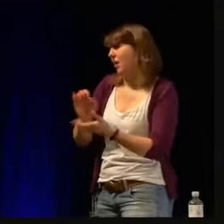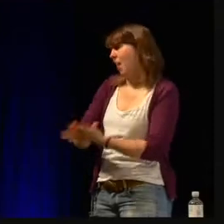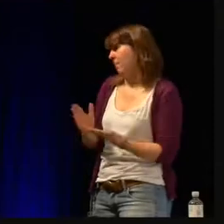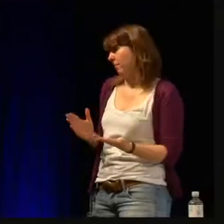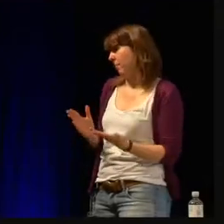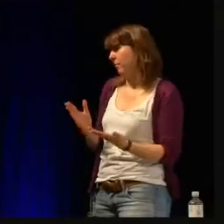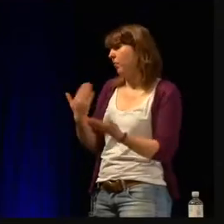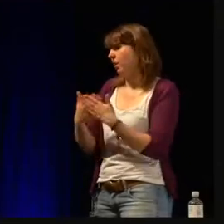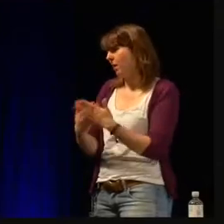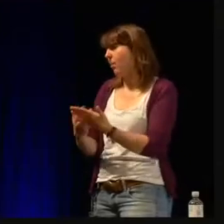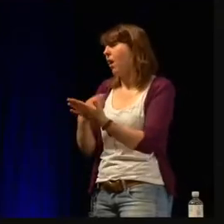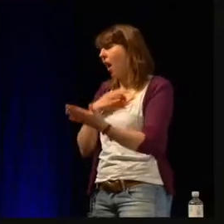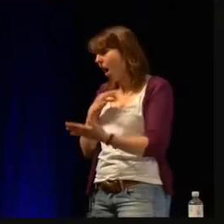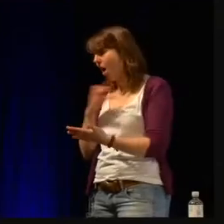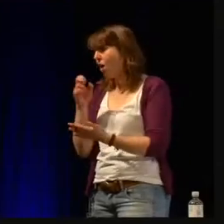No possible model